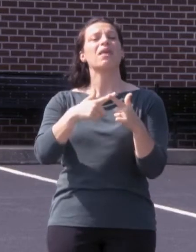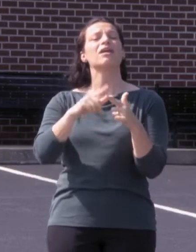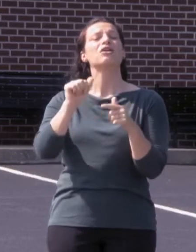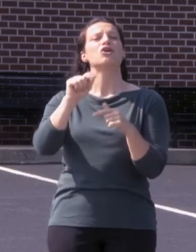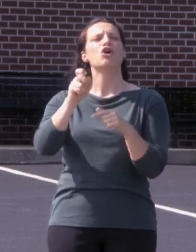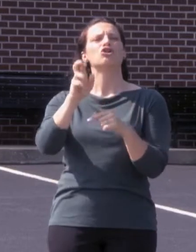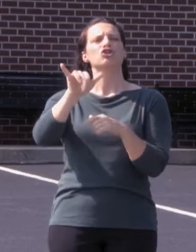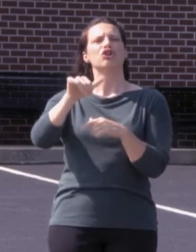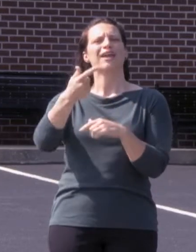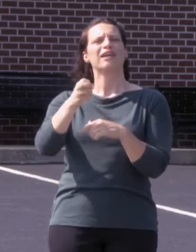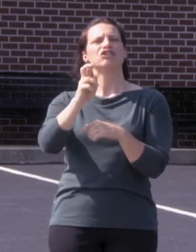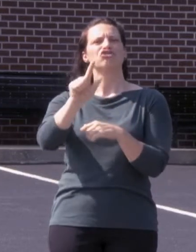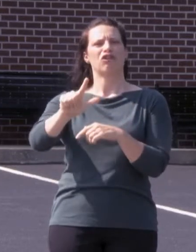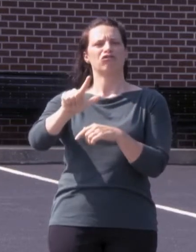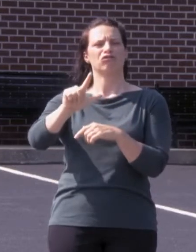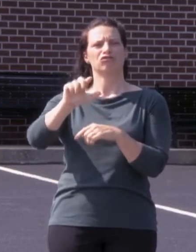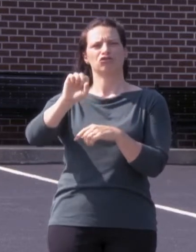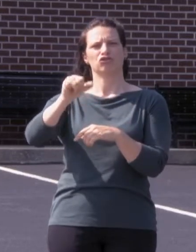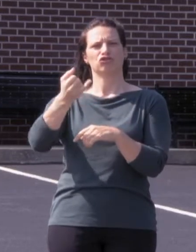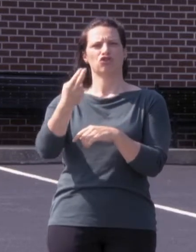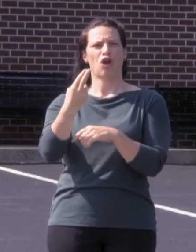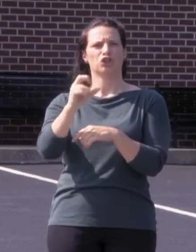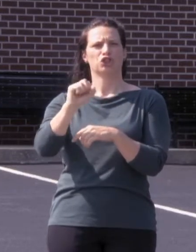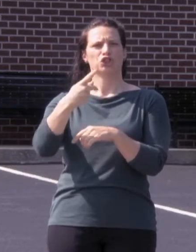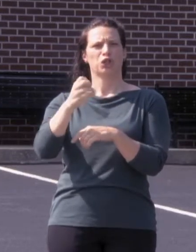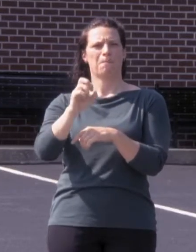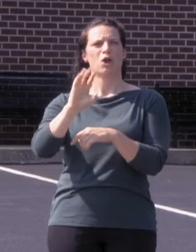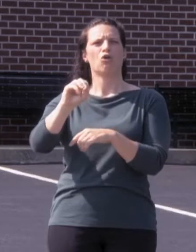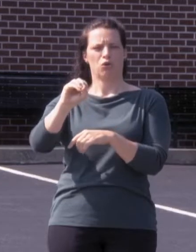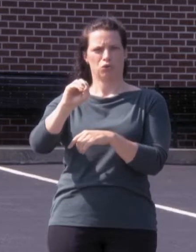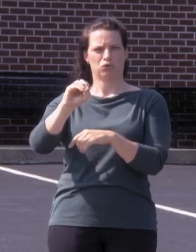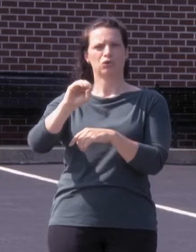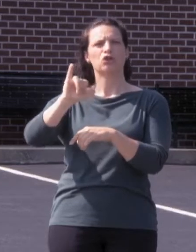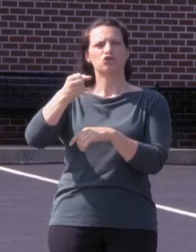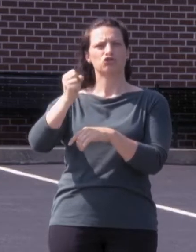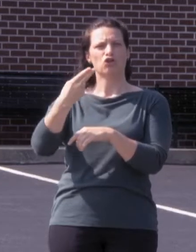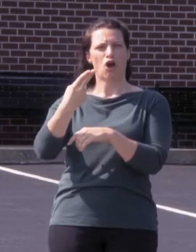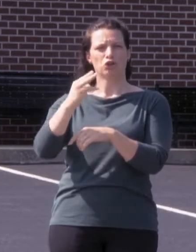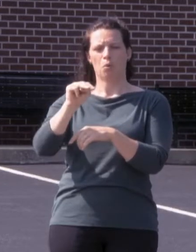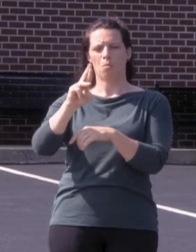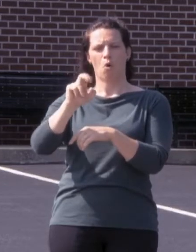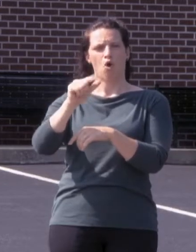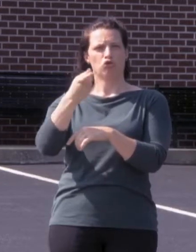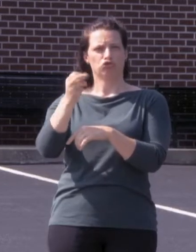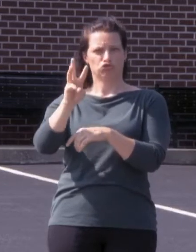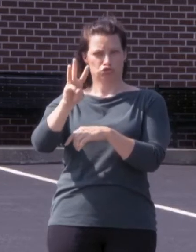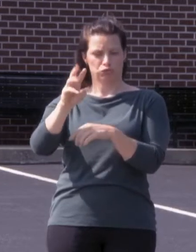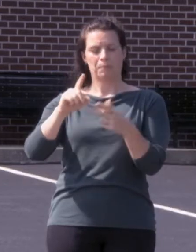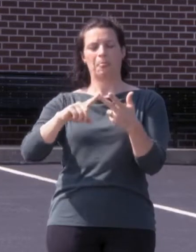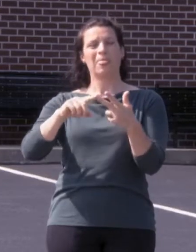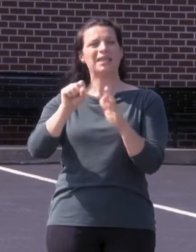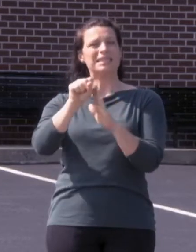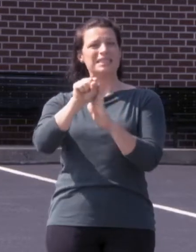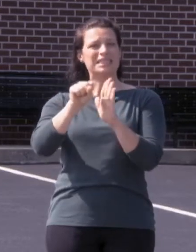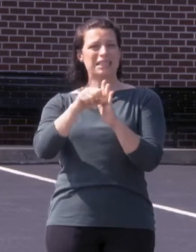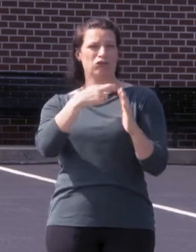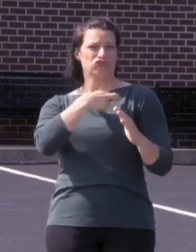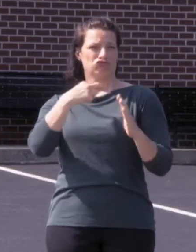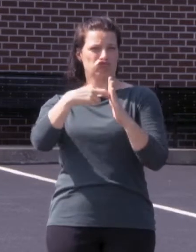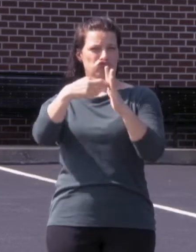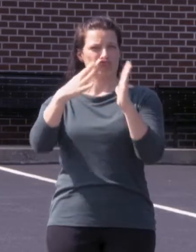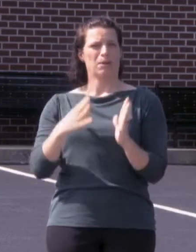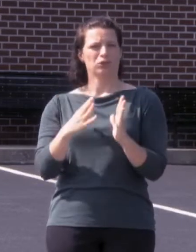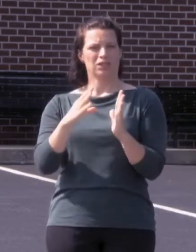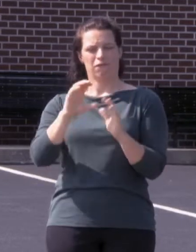General Josh Shapiro, Commissioner Michael Muldrow of the York City Police Department, State Representative Chris Rabb,